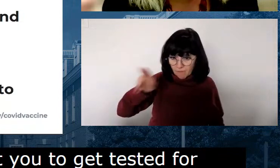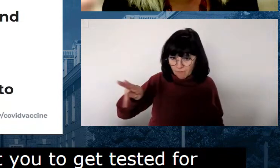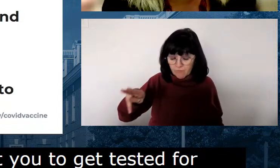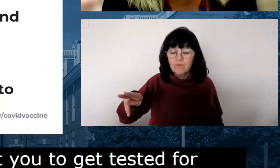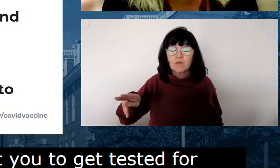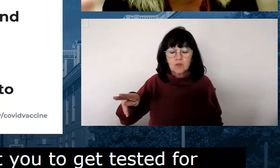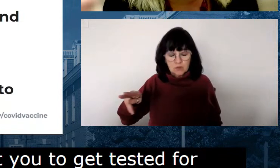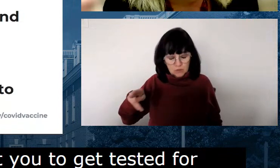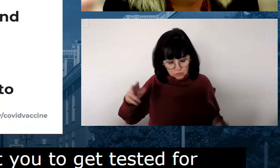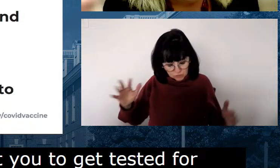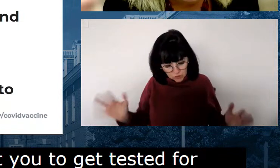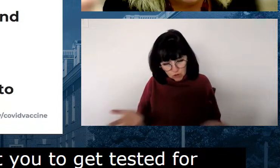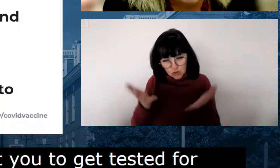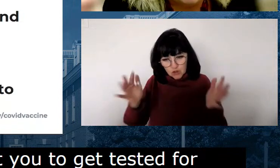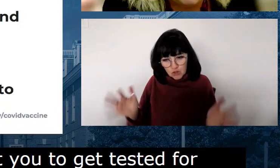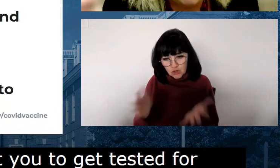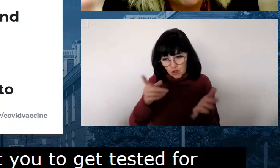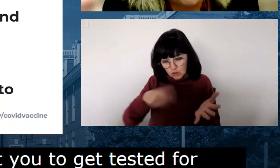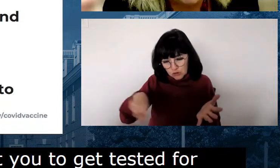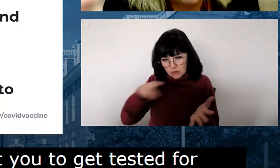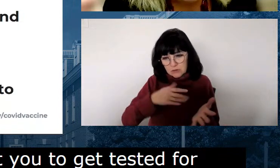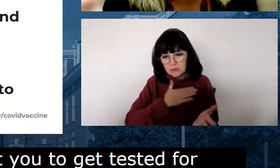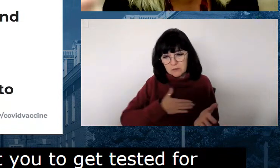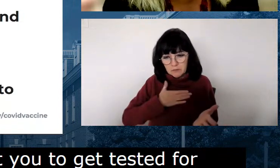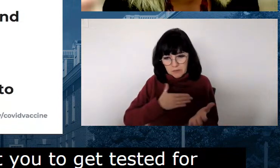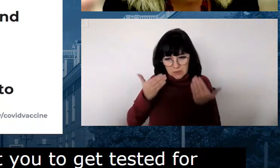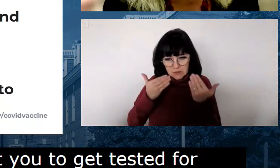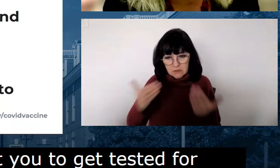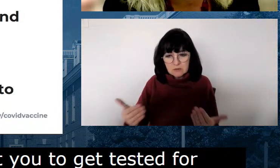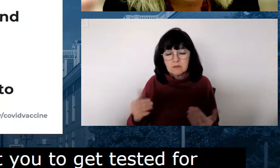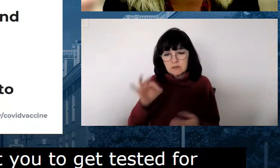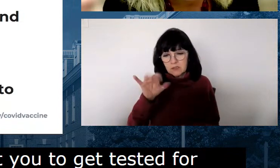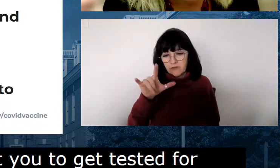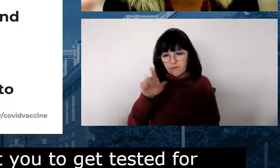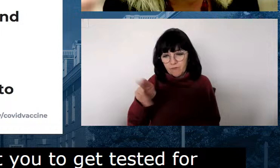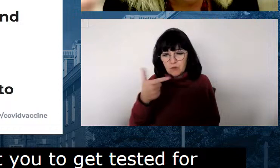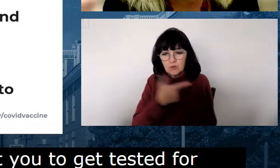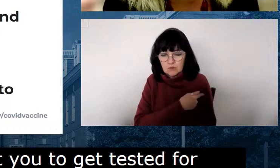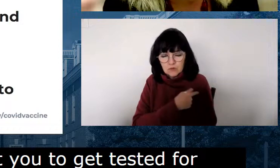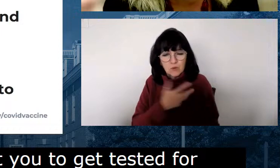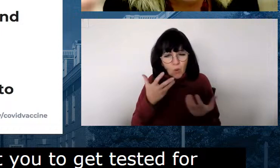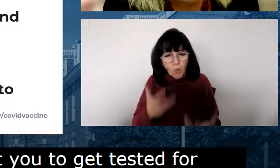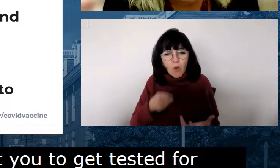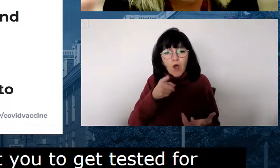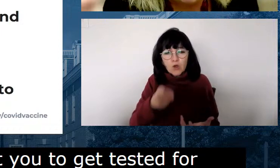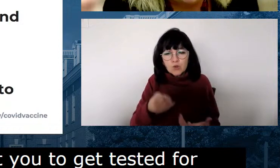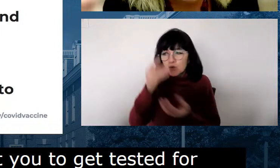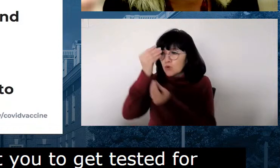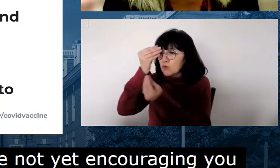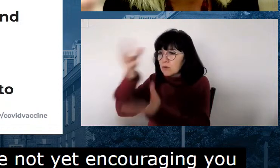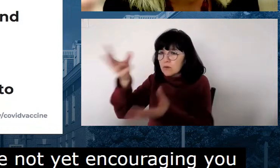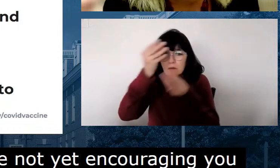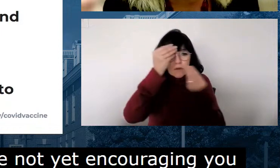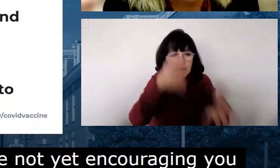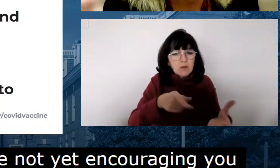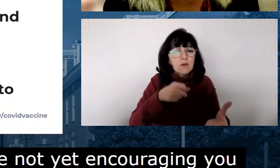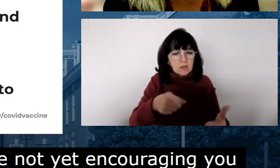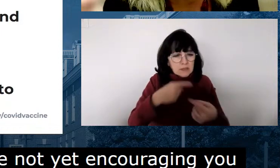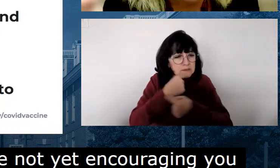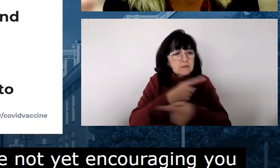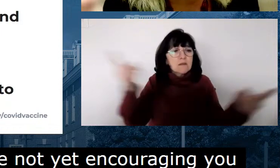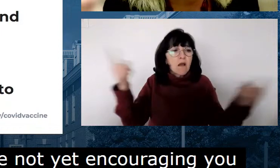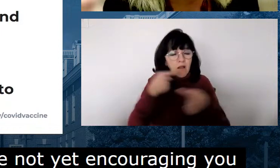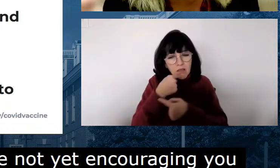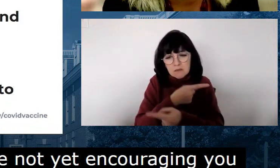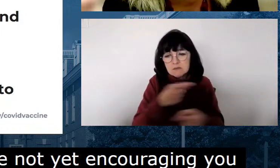point, encouraging you to do so. And we want you to spread the word. We want you to encourage your neighbors and your loved ones